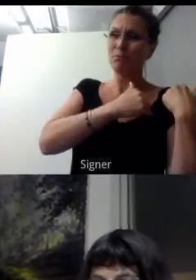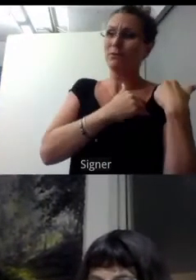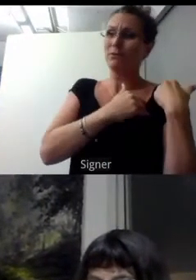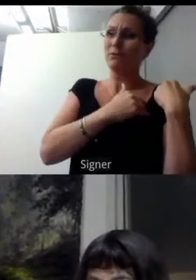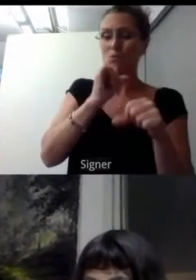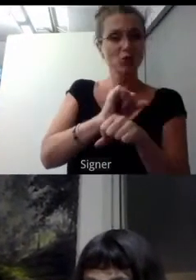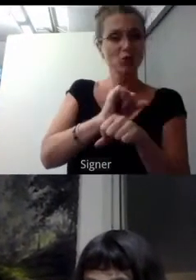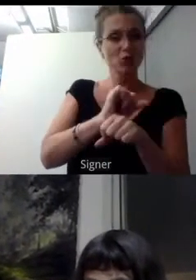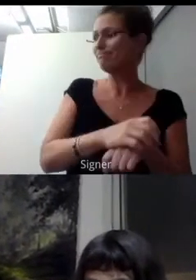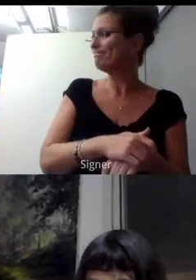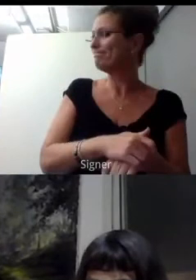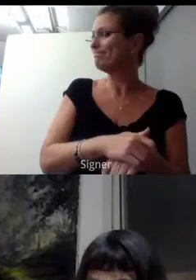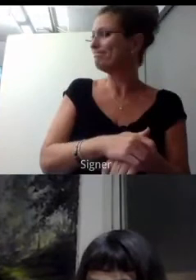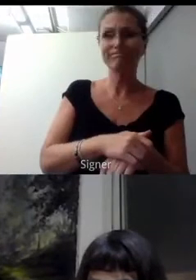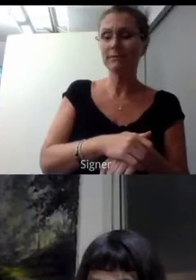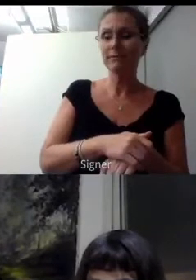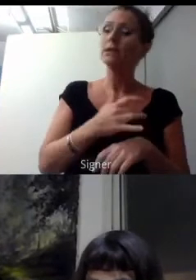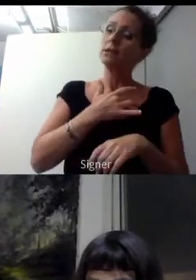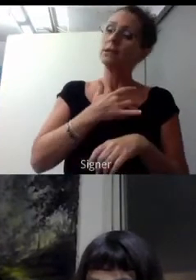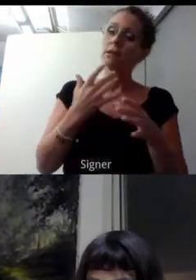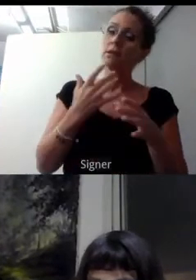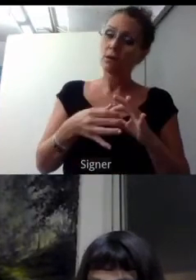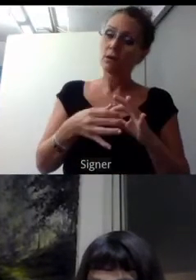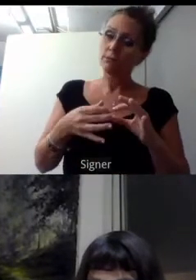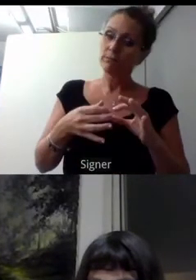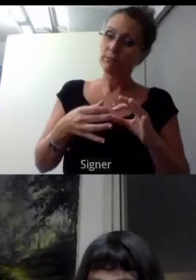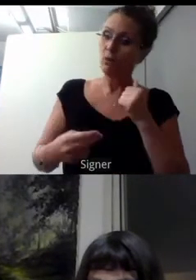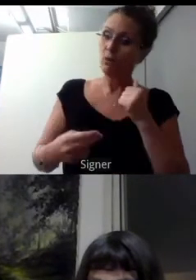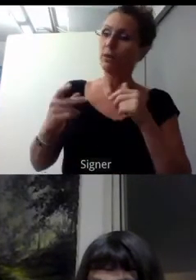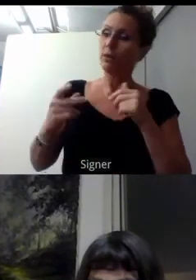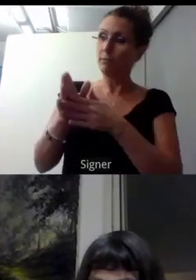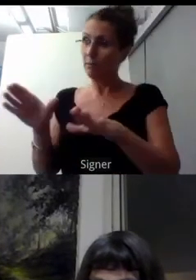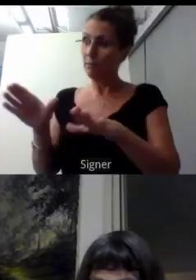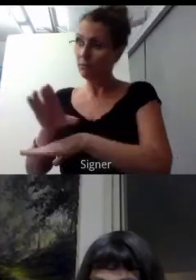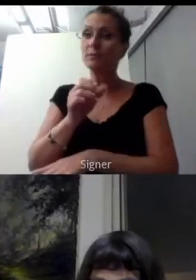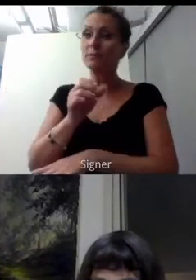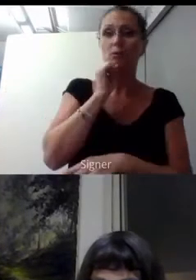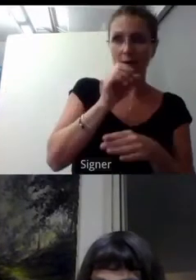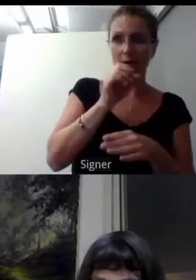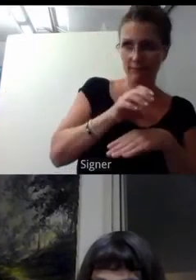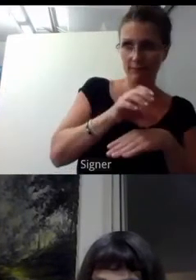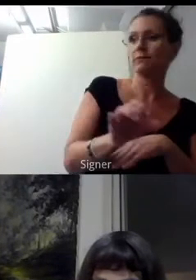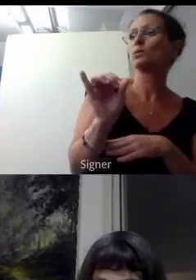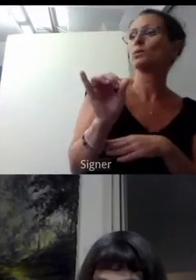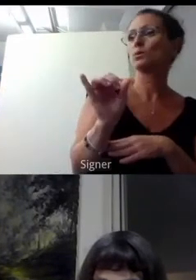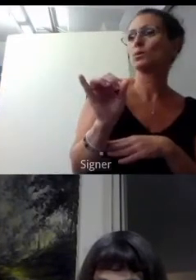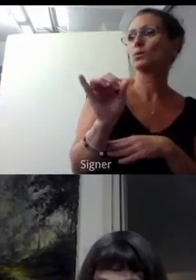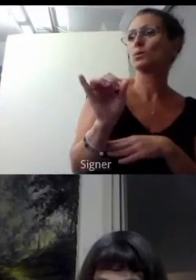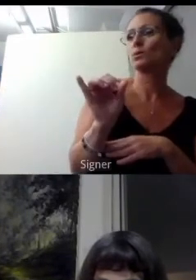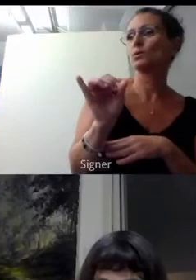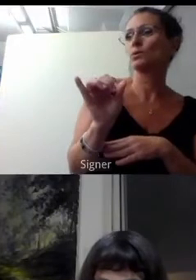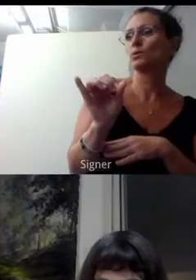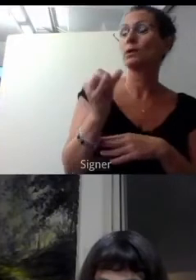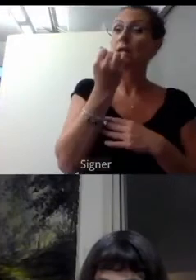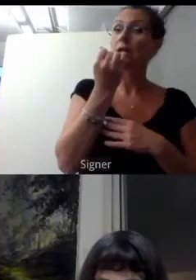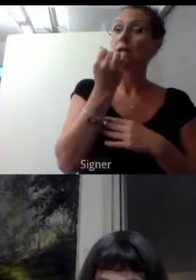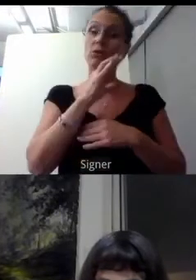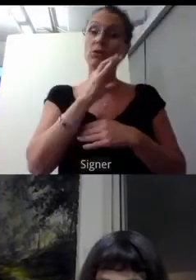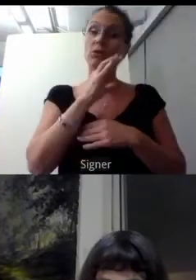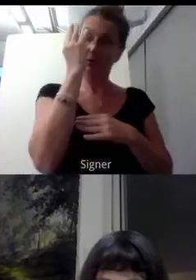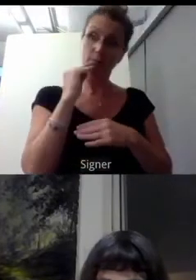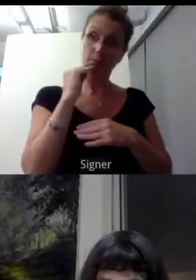of public enforcement and private enforcement, the experience both from Israel and from the United States